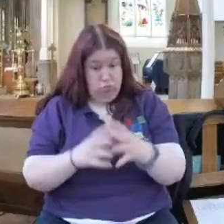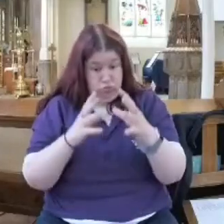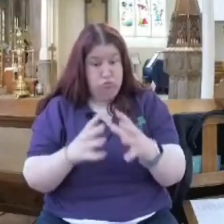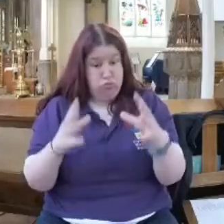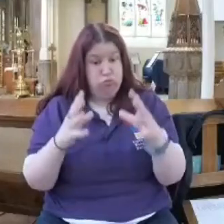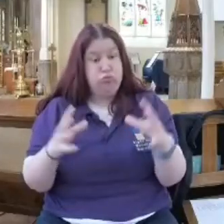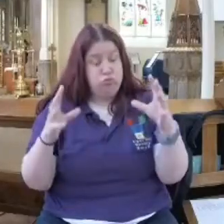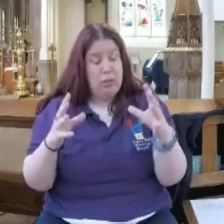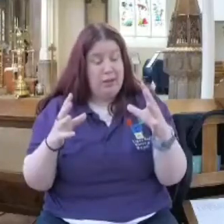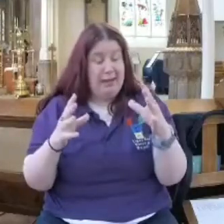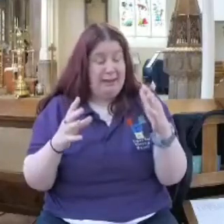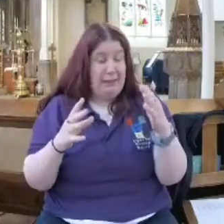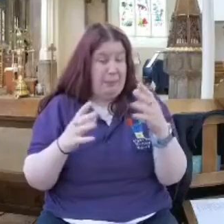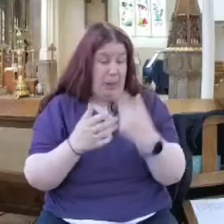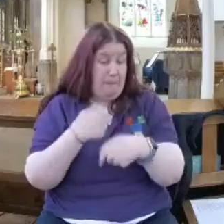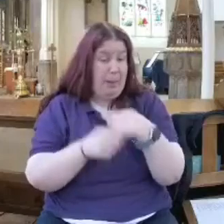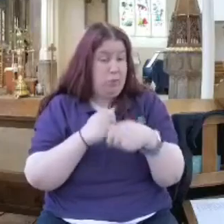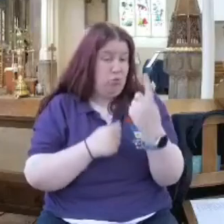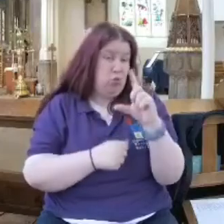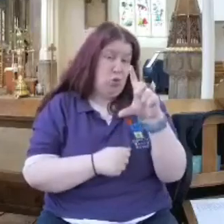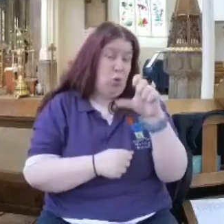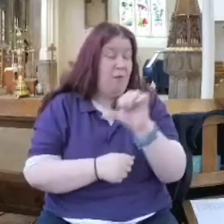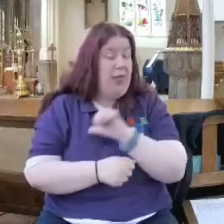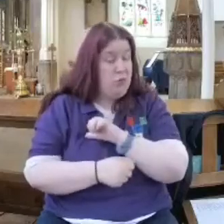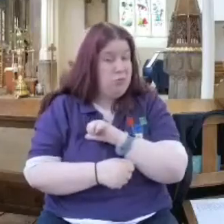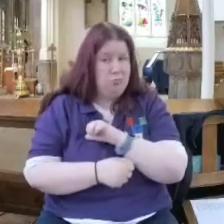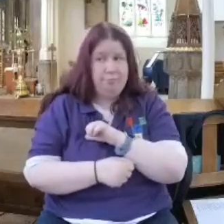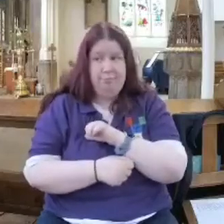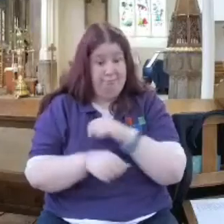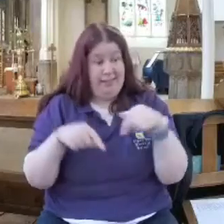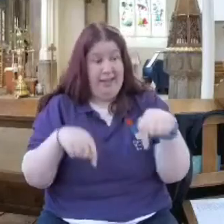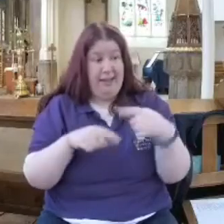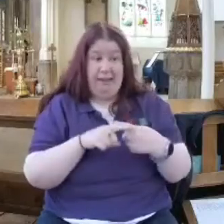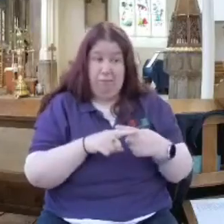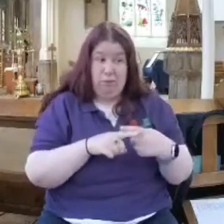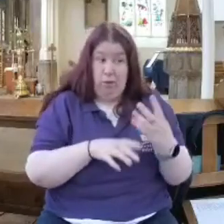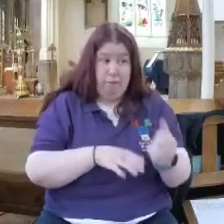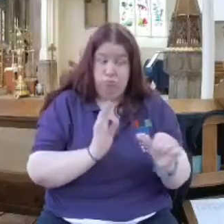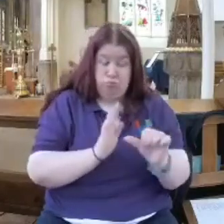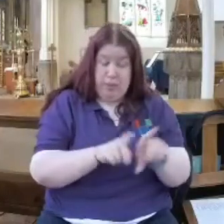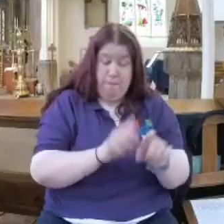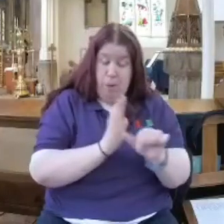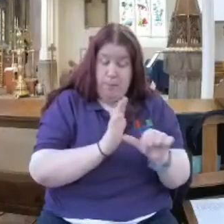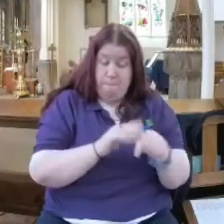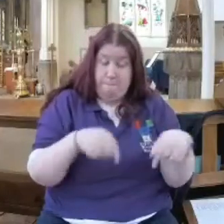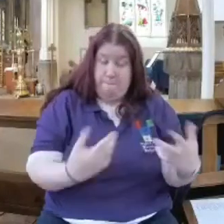rapidly towards 12,000. It's not a problem we have yet.